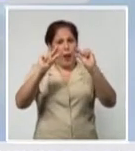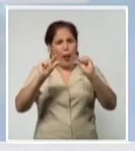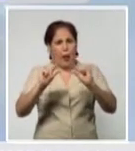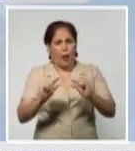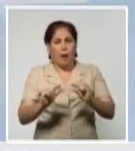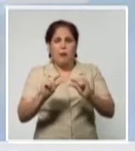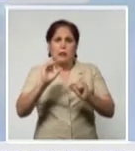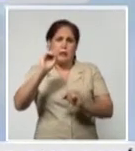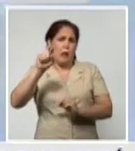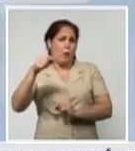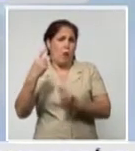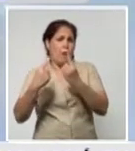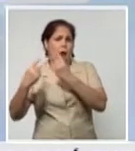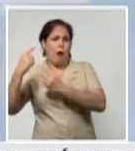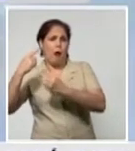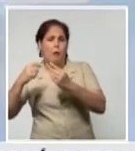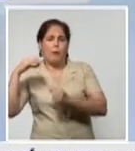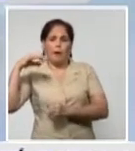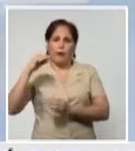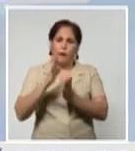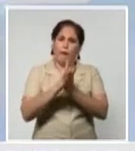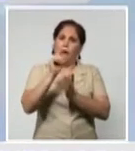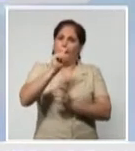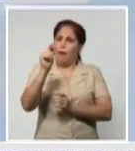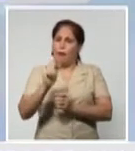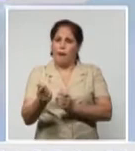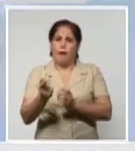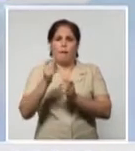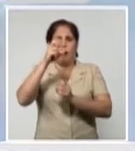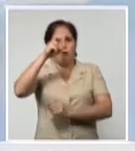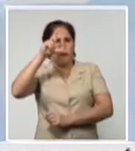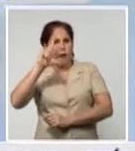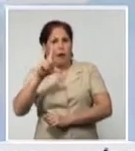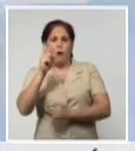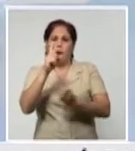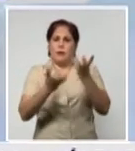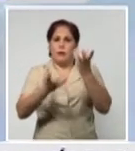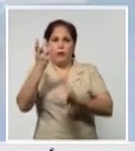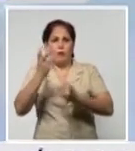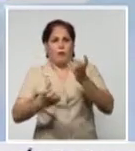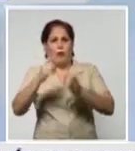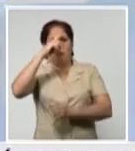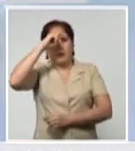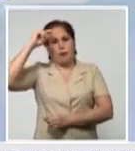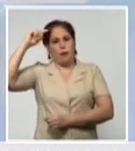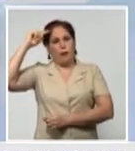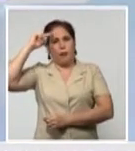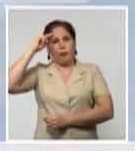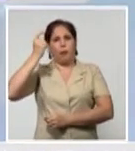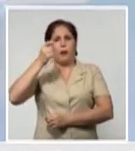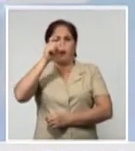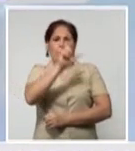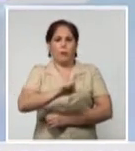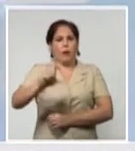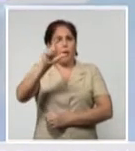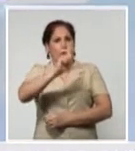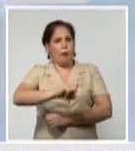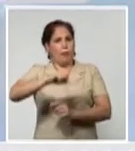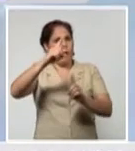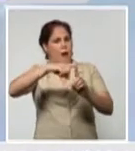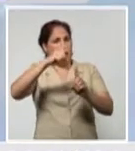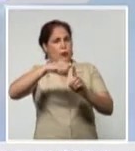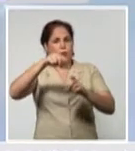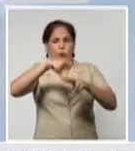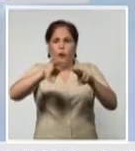Ciego de Ávila, Granma, Pinar del Río, Mayabeque, Villa Clara, Cienfuegos, Santi Espíritus, Camagüey,